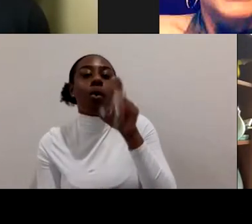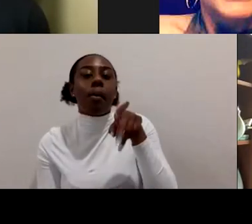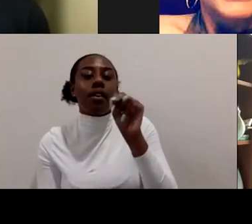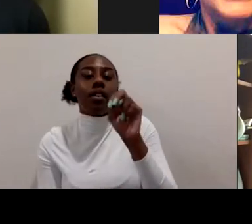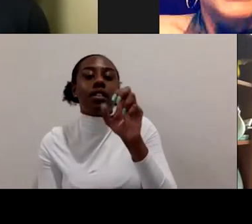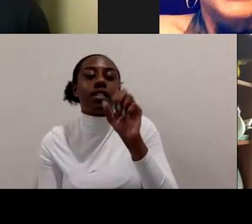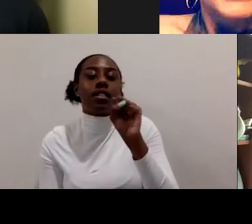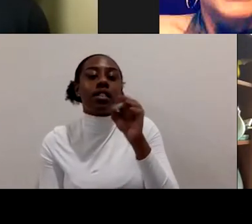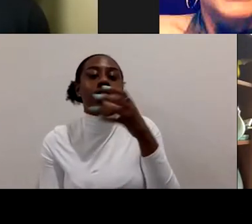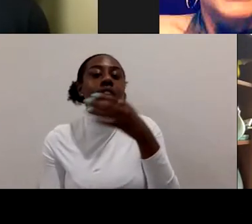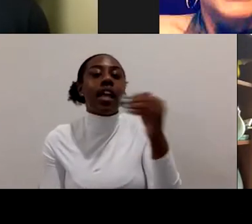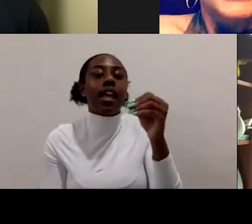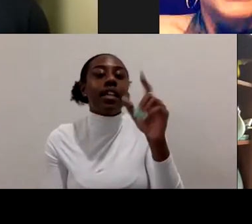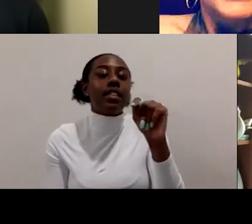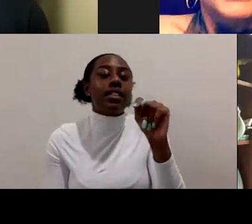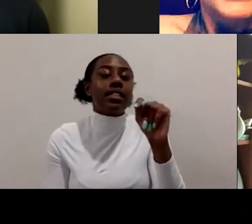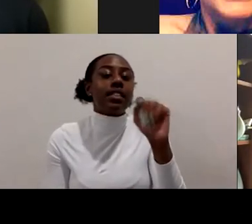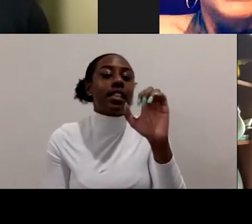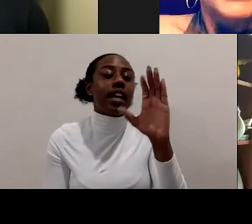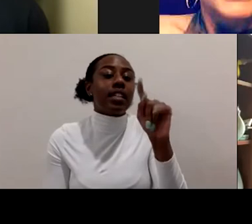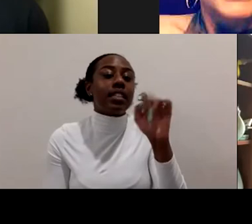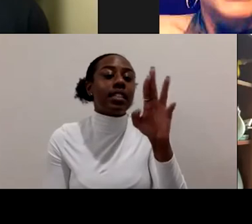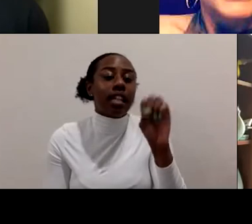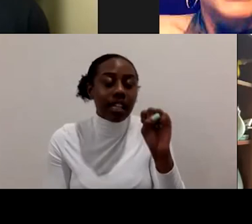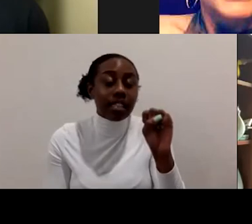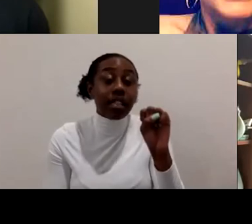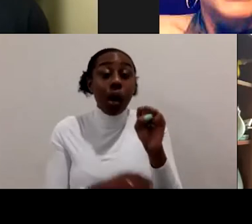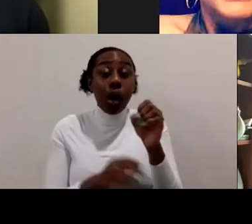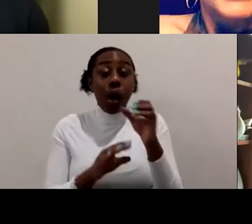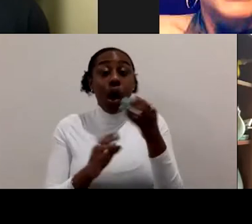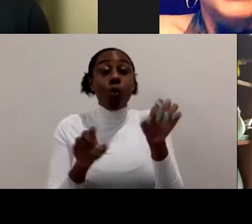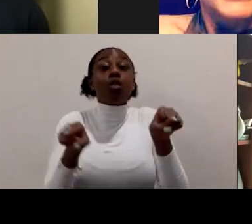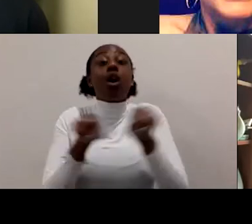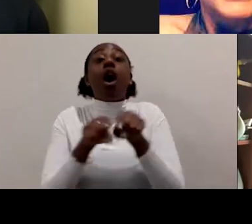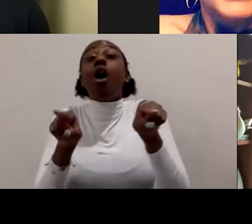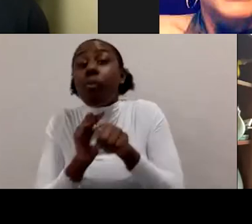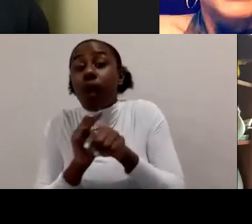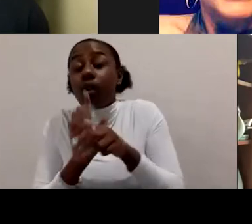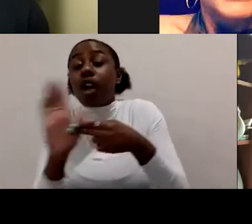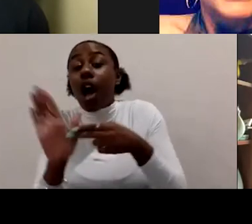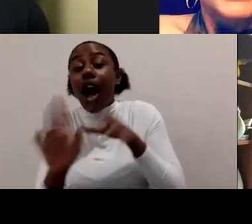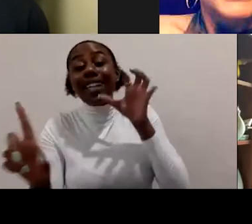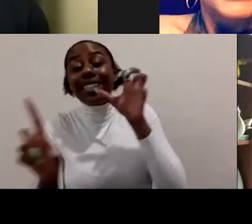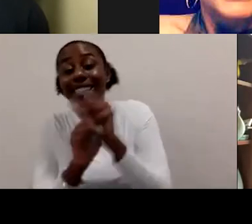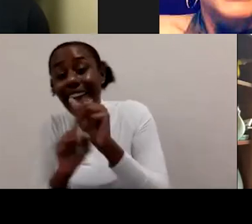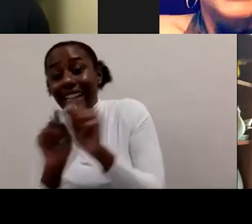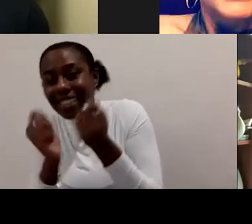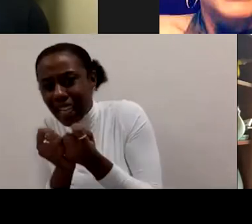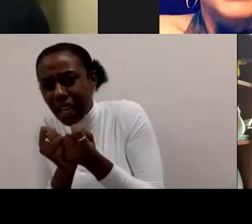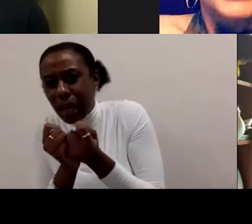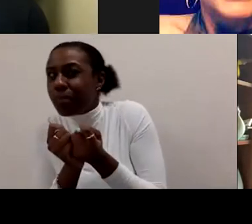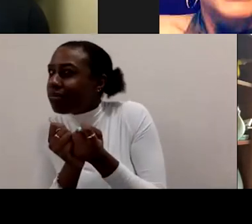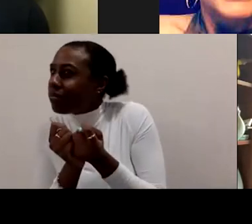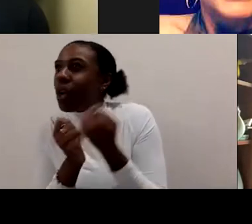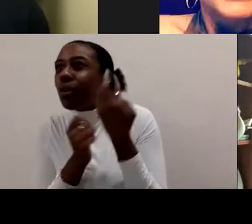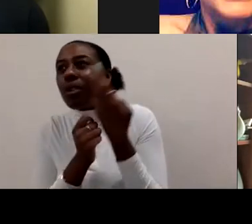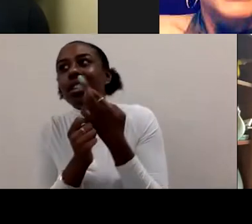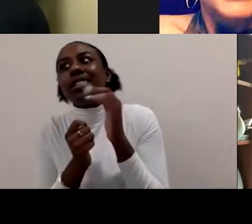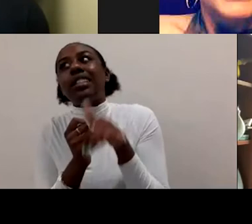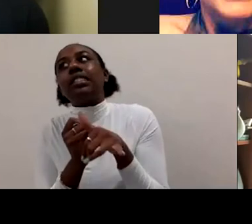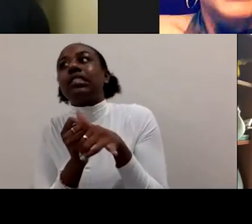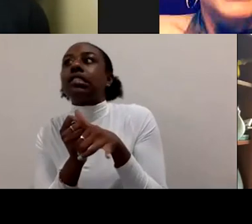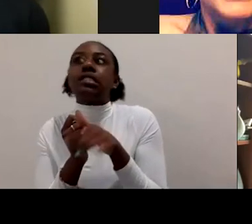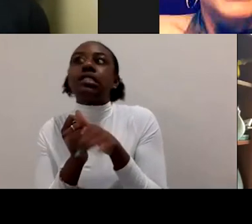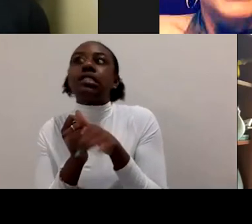Weapons Attack Team, but that was too harsh, they realized, so they changed the name. Not